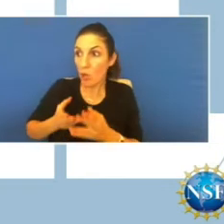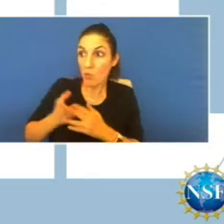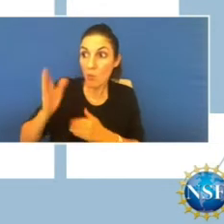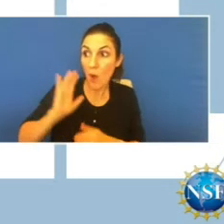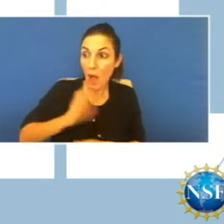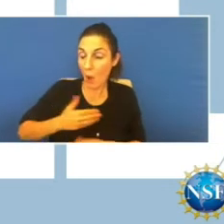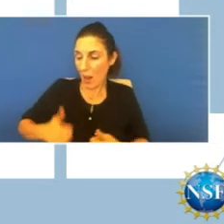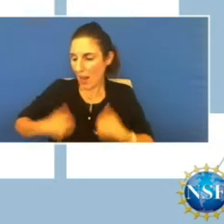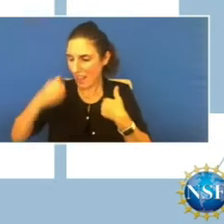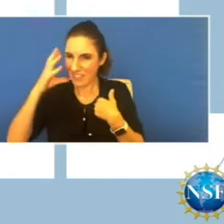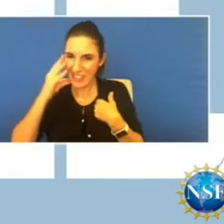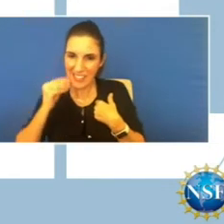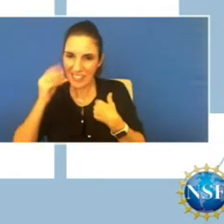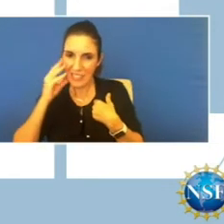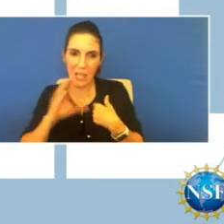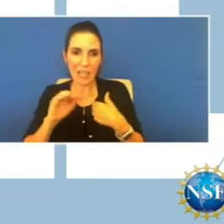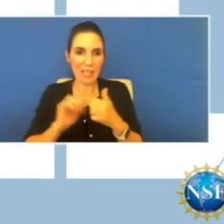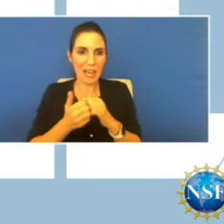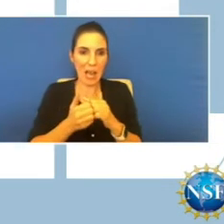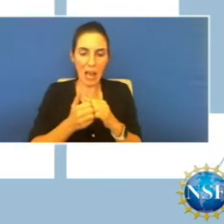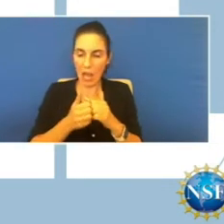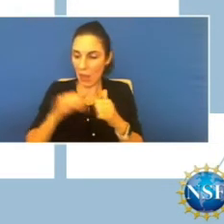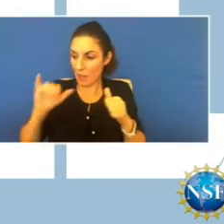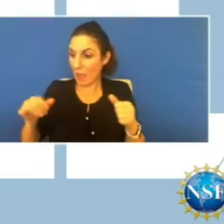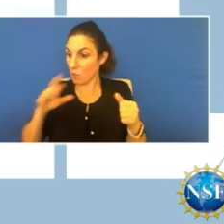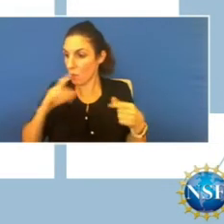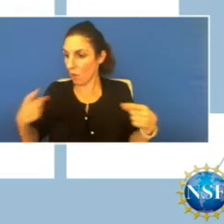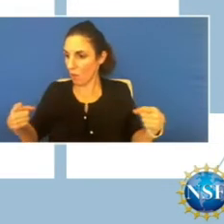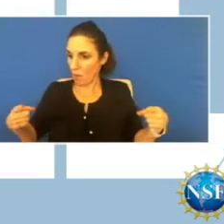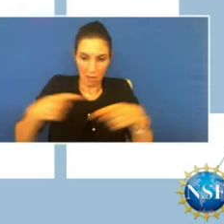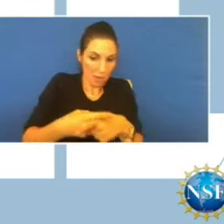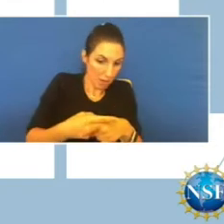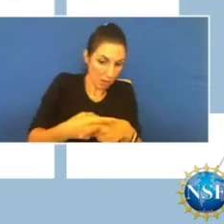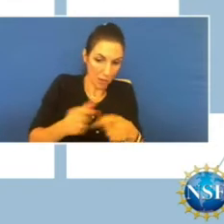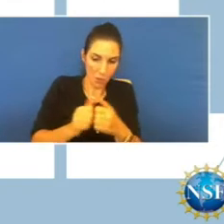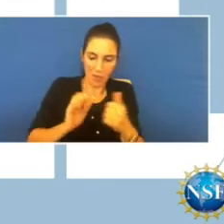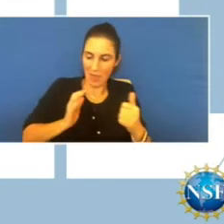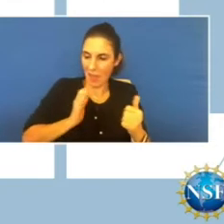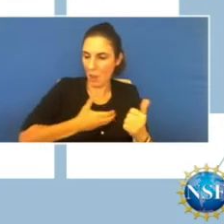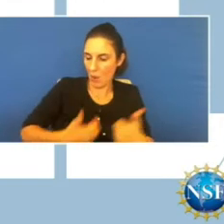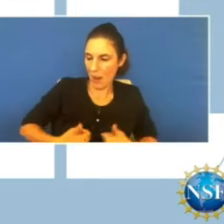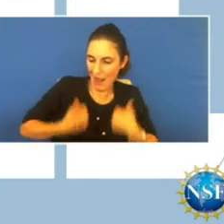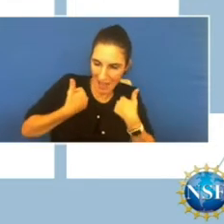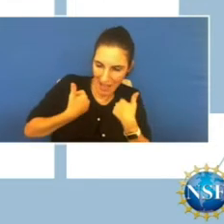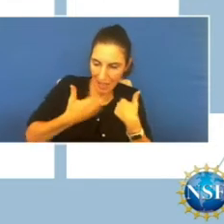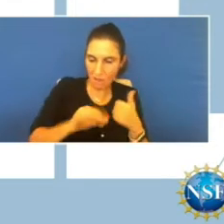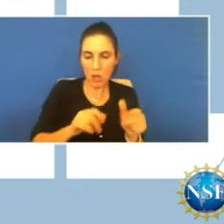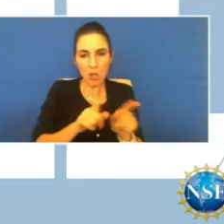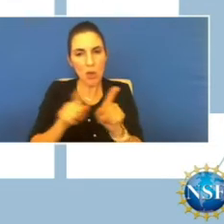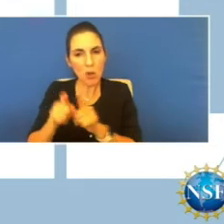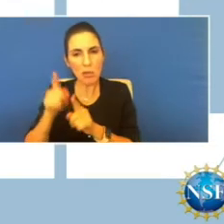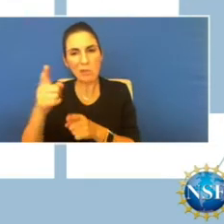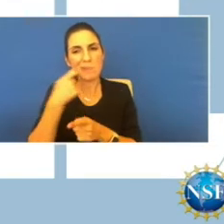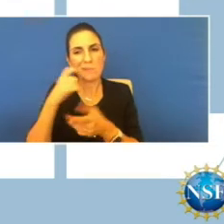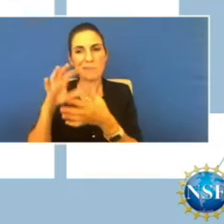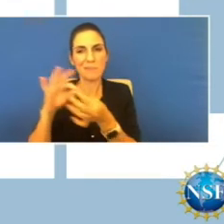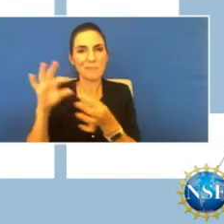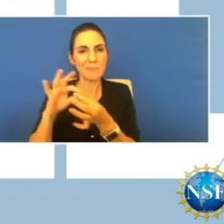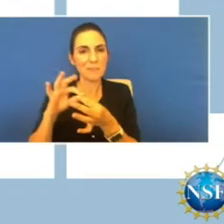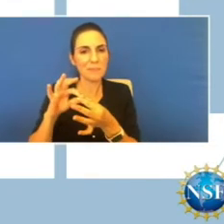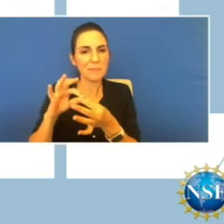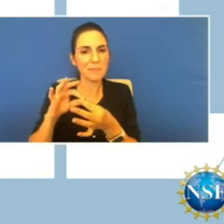those are always intersecting with our lives, or as Shruti, you're pointing out, the kinds